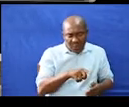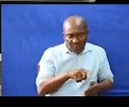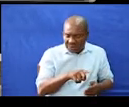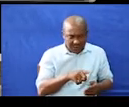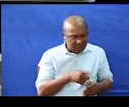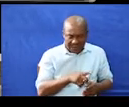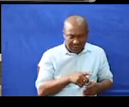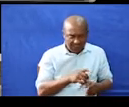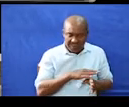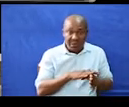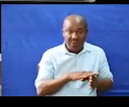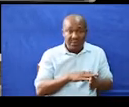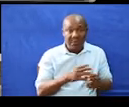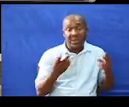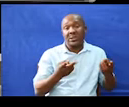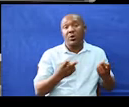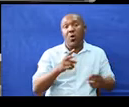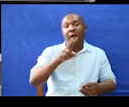structure. Vestigial structure.